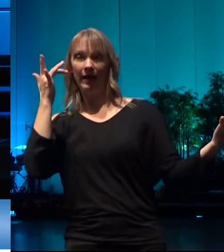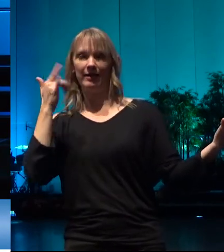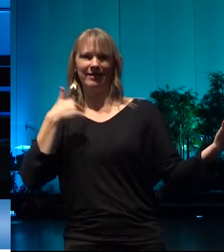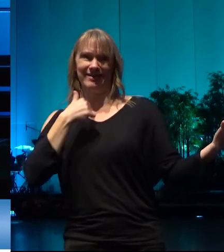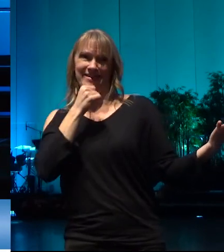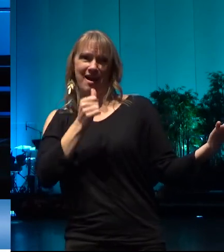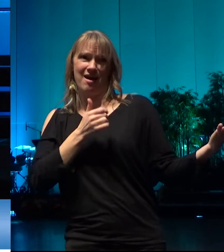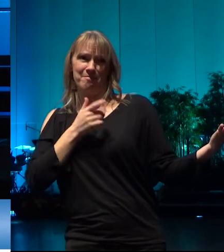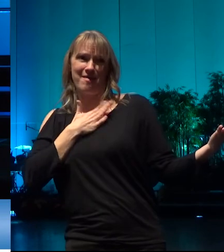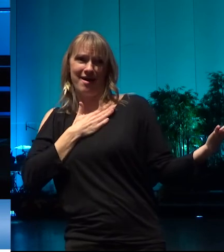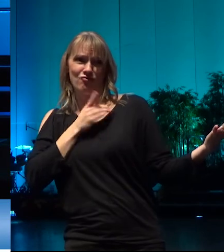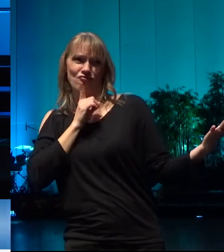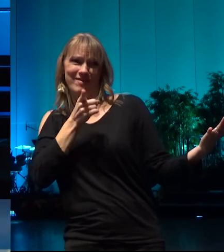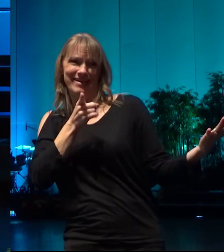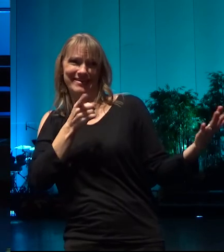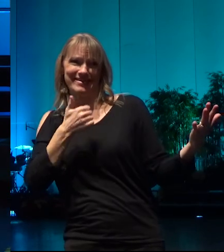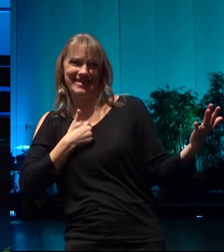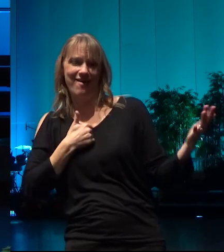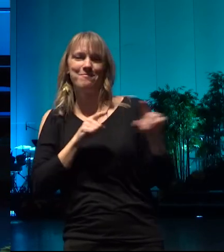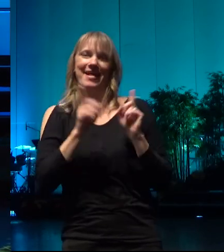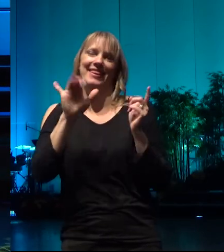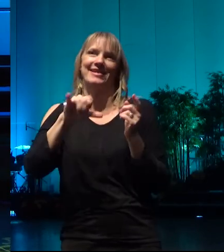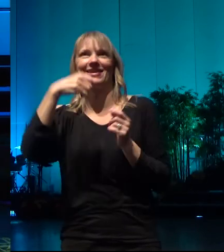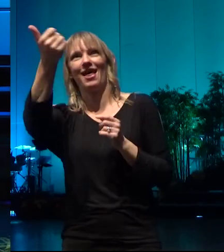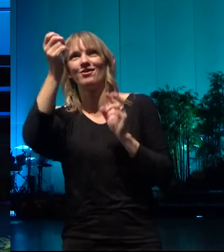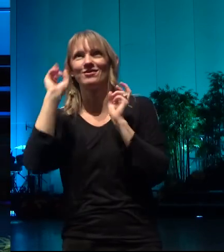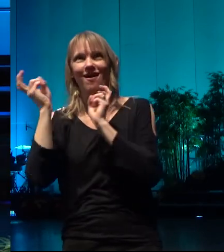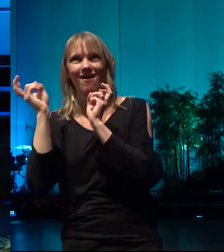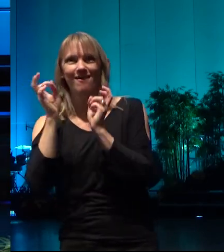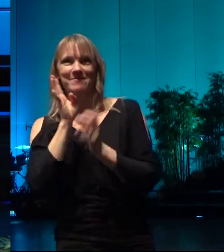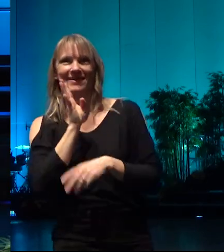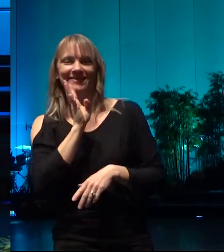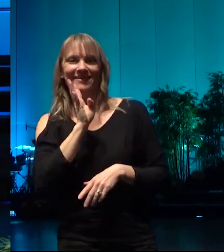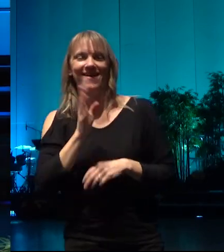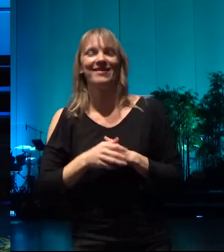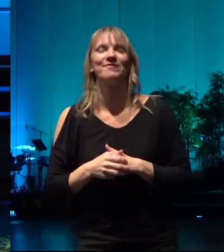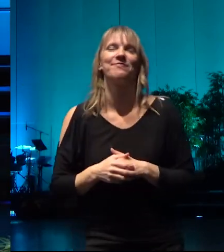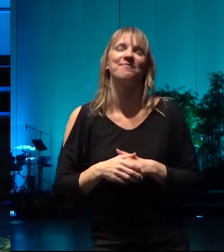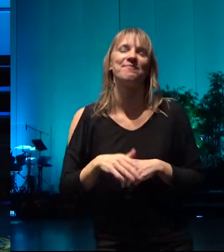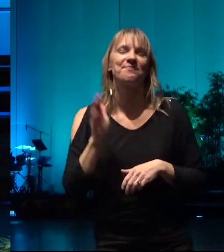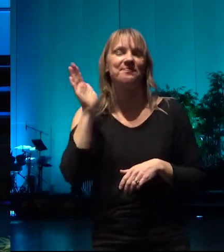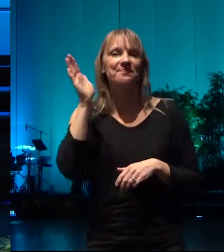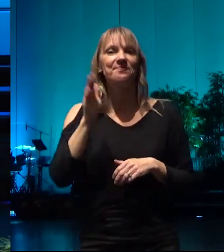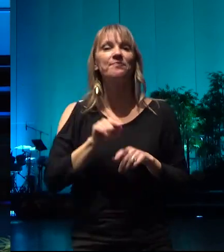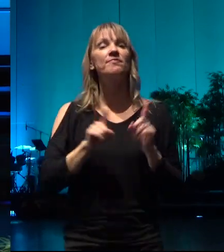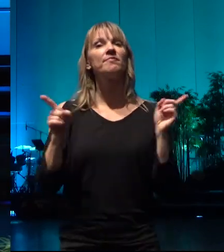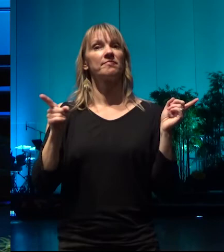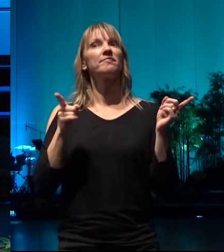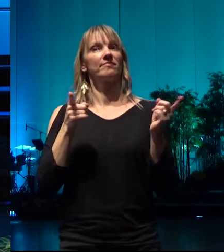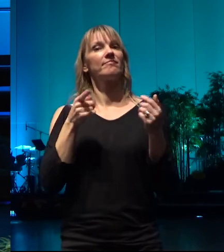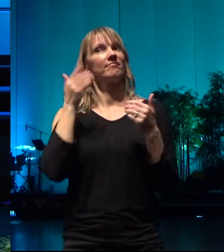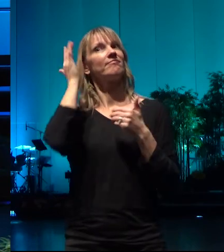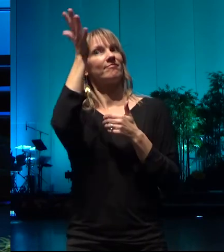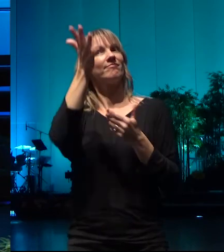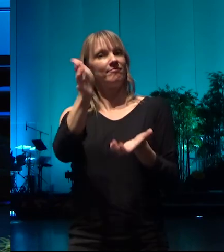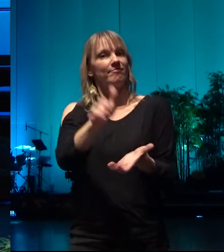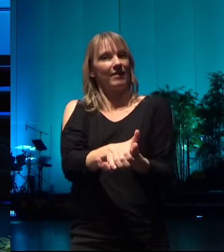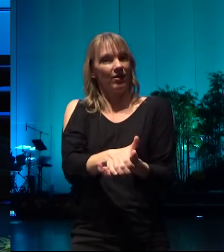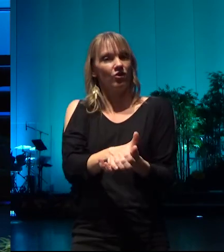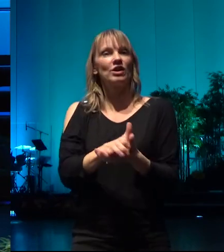really being my real self, but hey, that's a whole other talk altogether. Went into eventually a